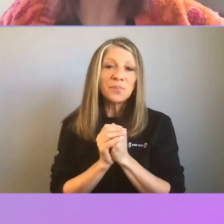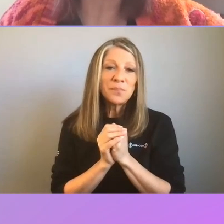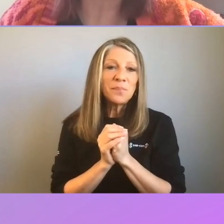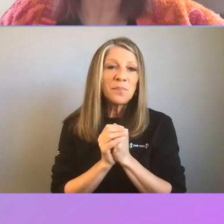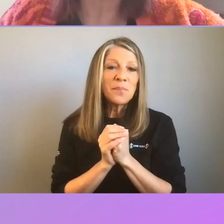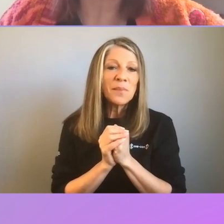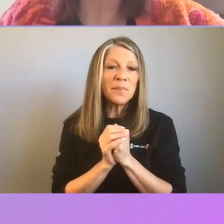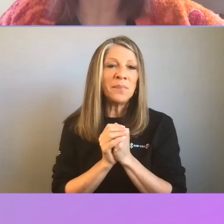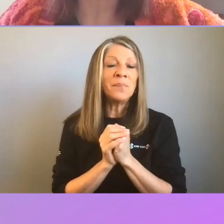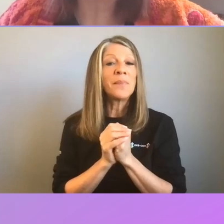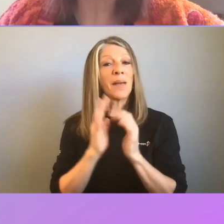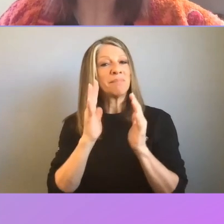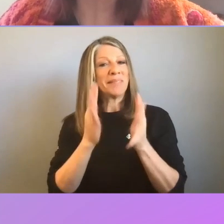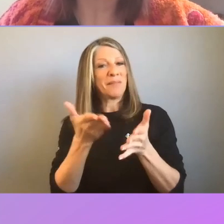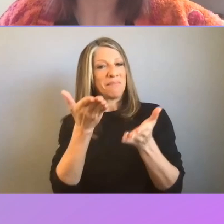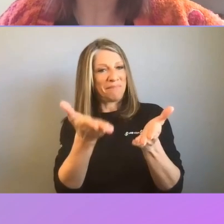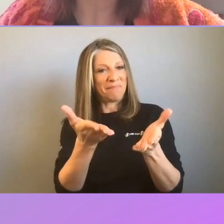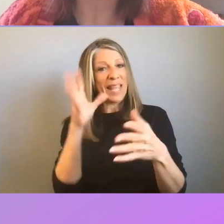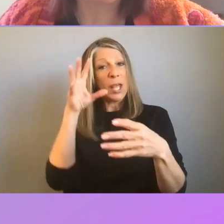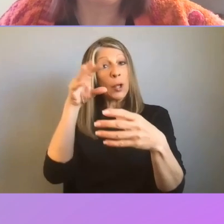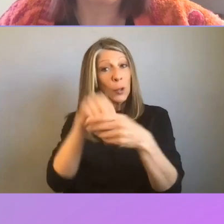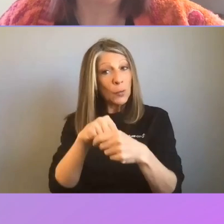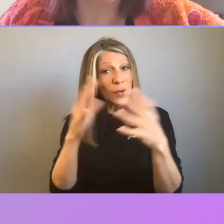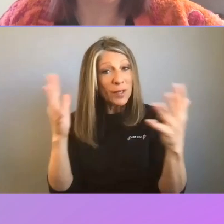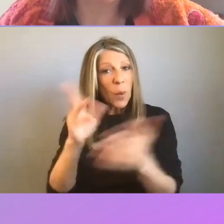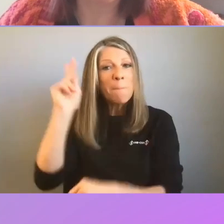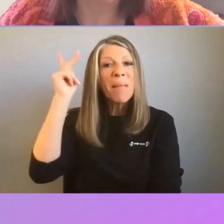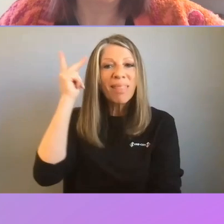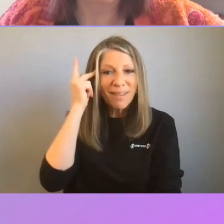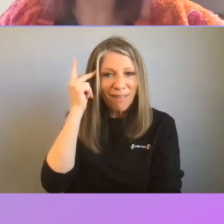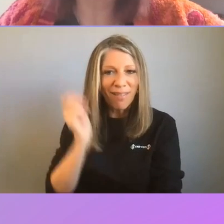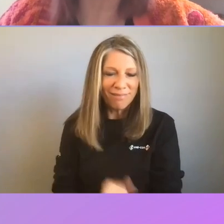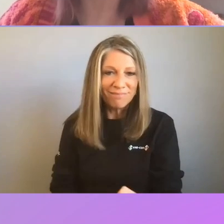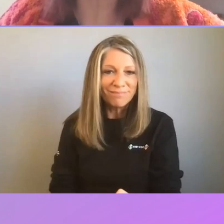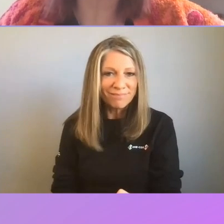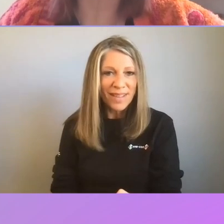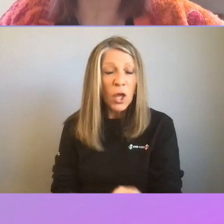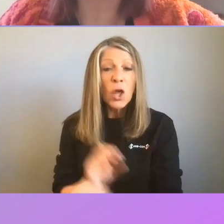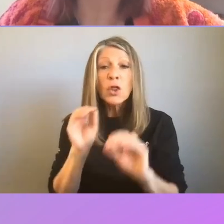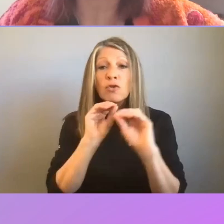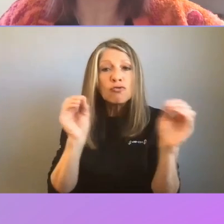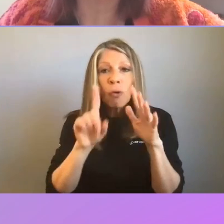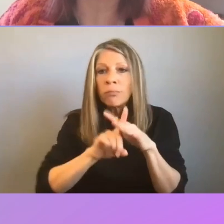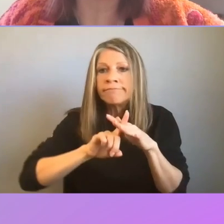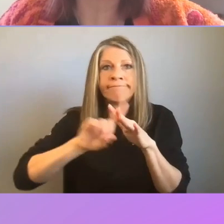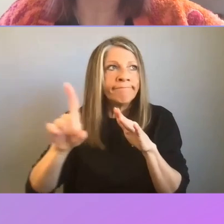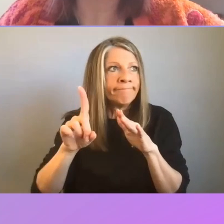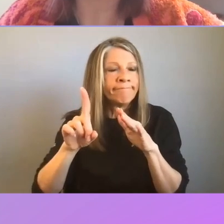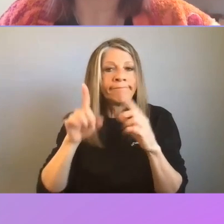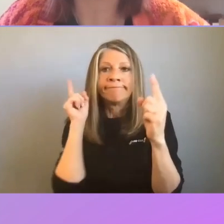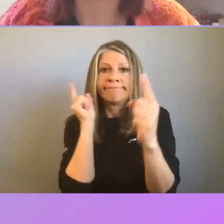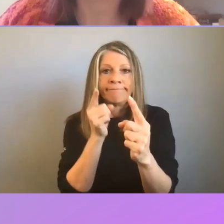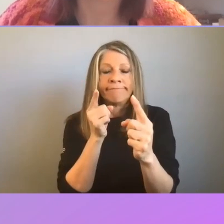So I will leave you with this. Inclusion is political. There is no escaping the fact that inclusion